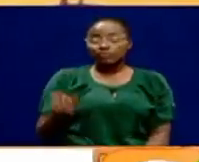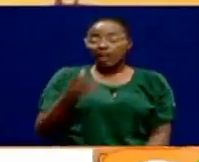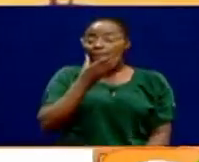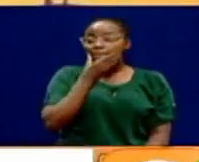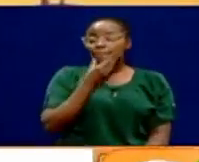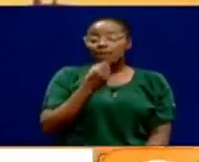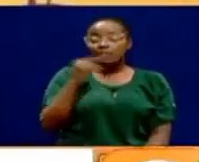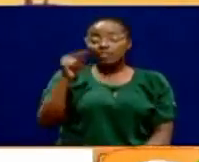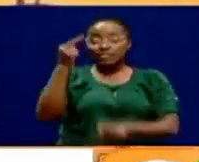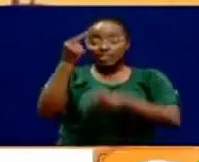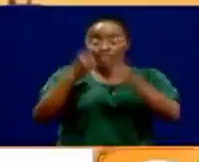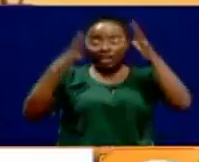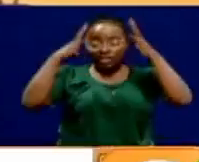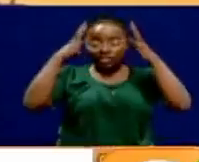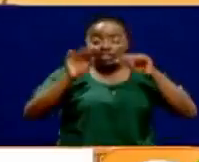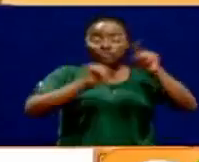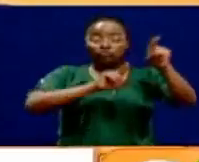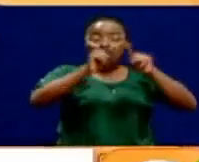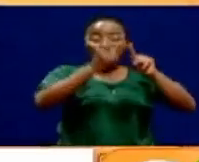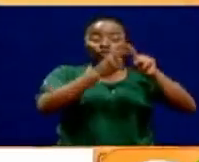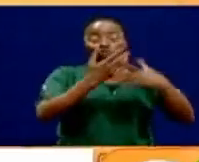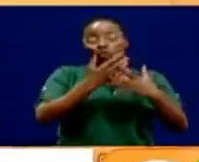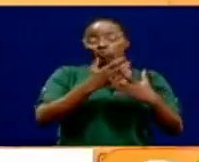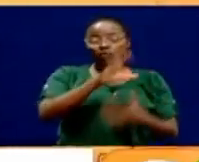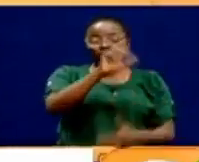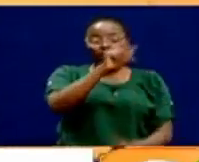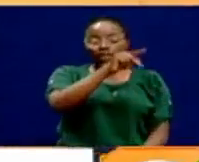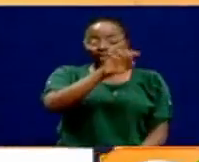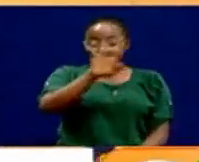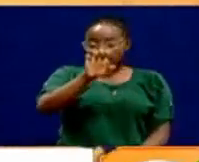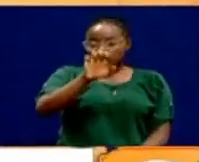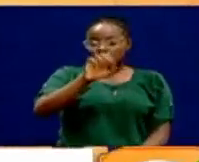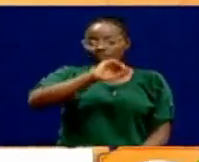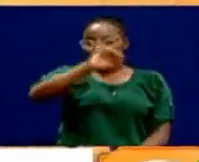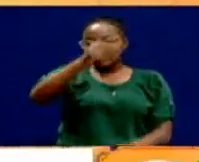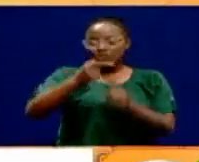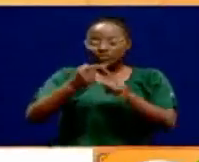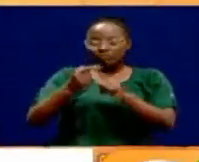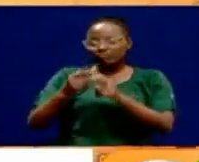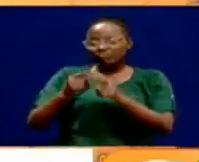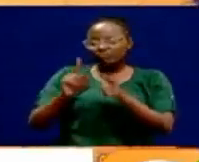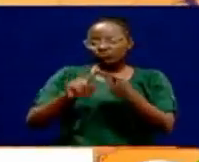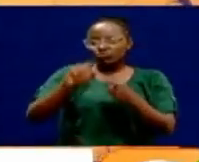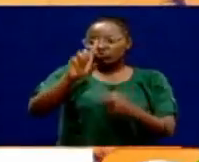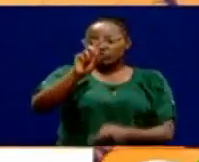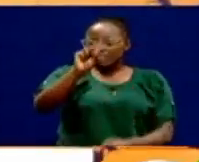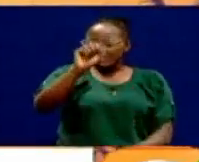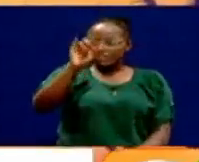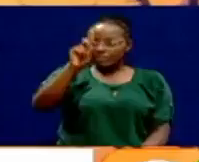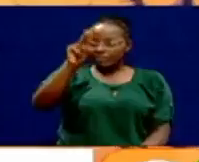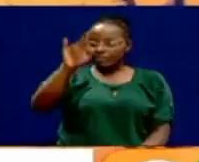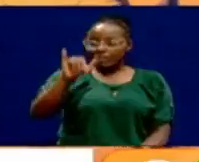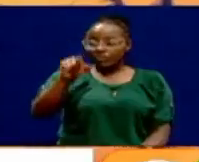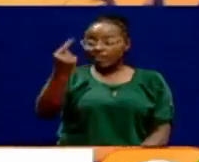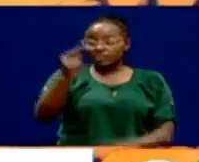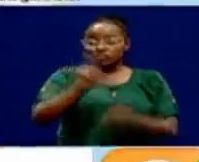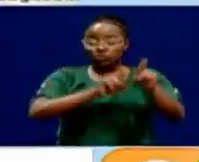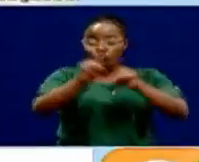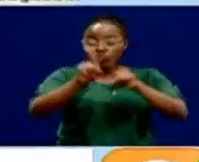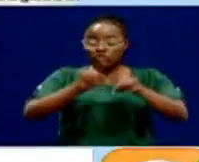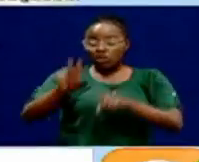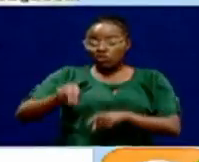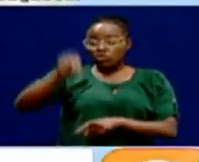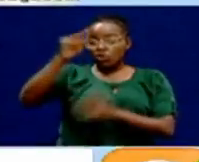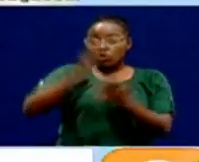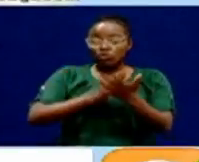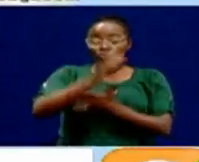Slawek, this year, decided to travel from Cape Town to Sydney by road. Is it possible? His plan is to first travel northwards